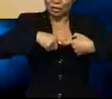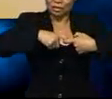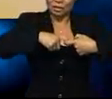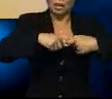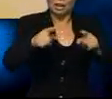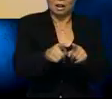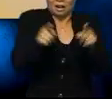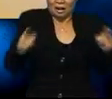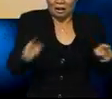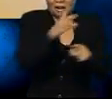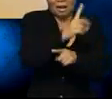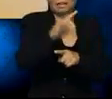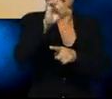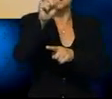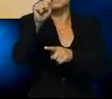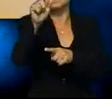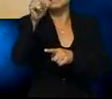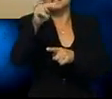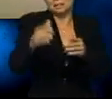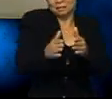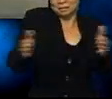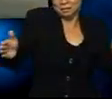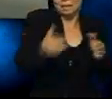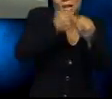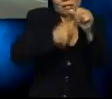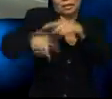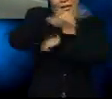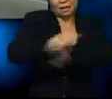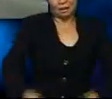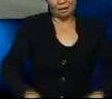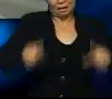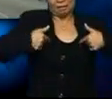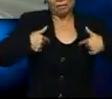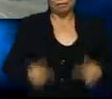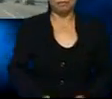to this metric length and distance in everyday life.